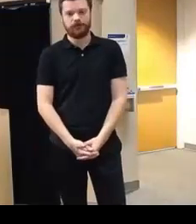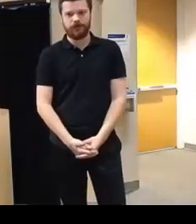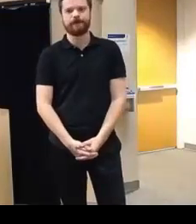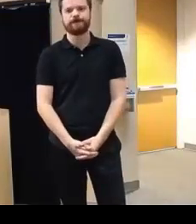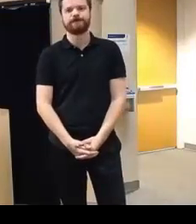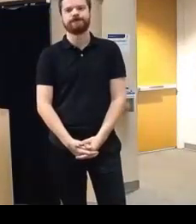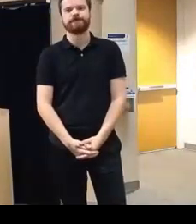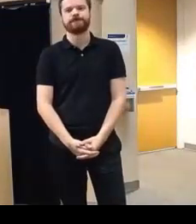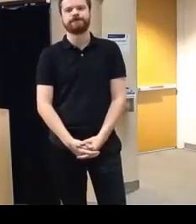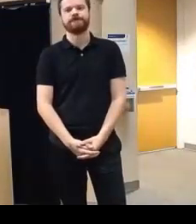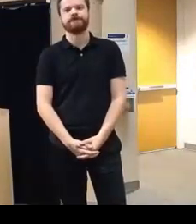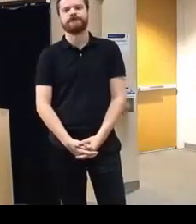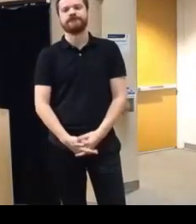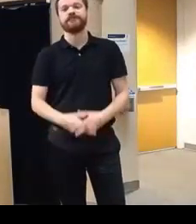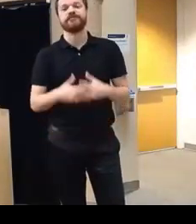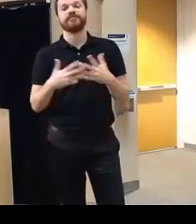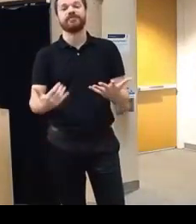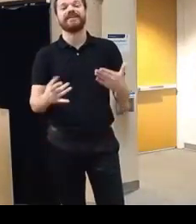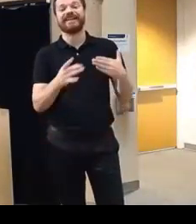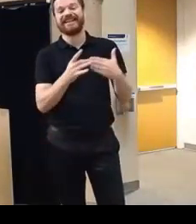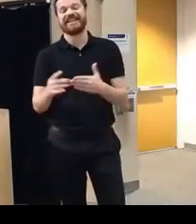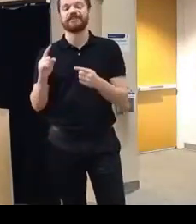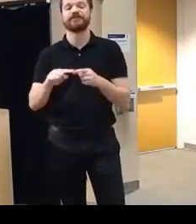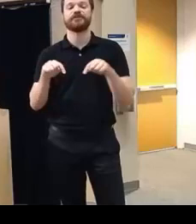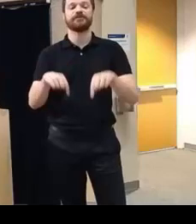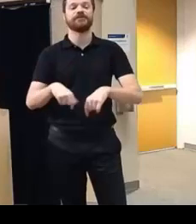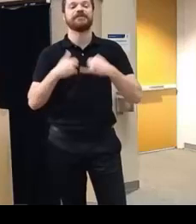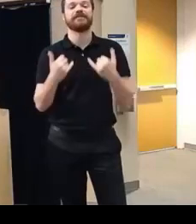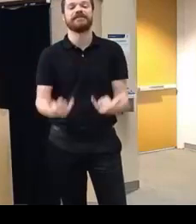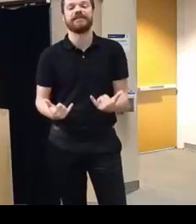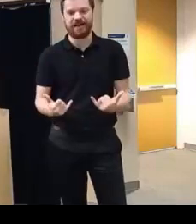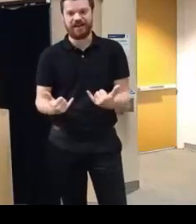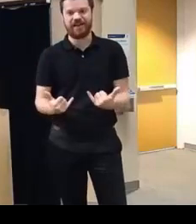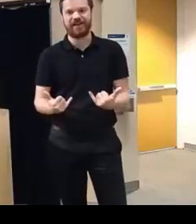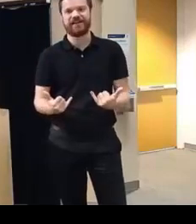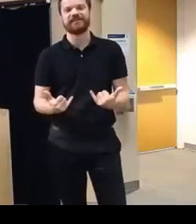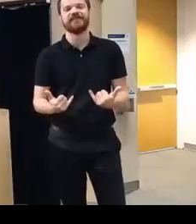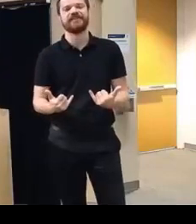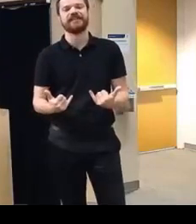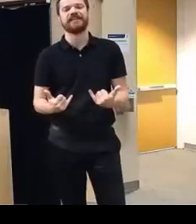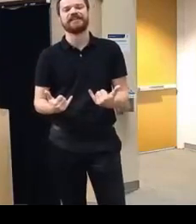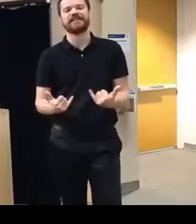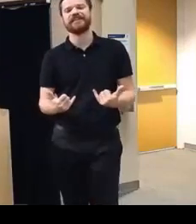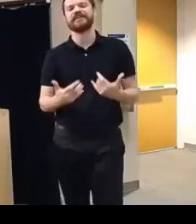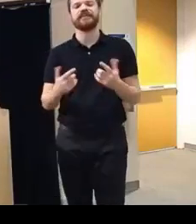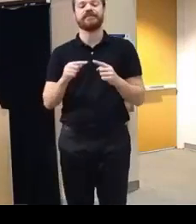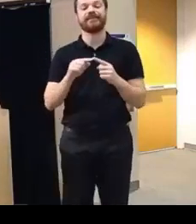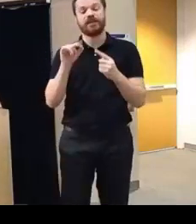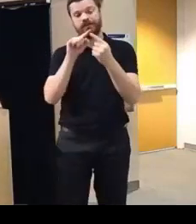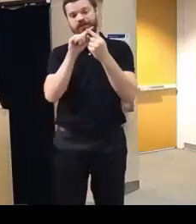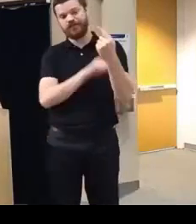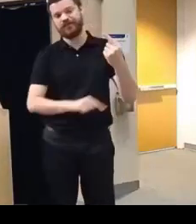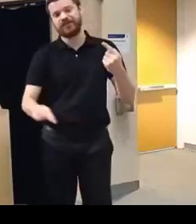Okay, so that's kind of where that leads me to now. And the brand, this idea again of coming full